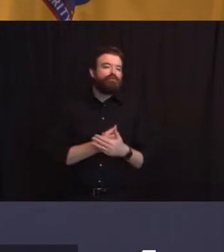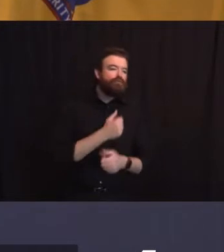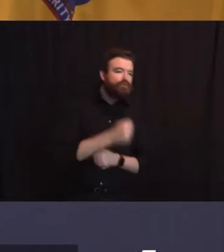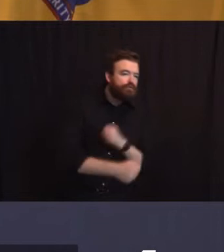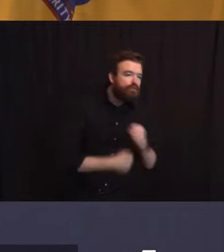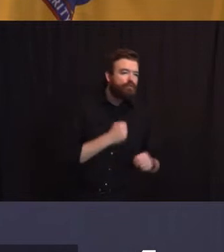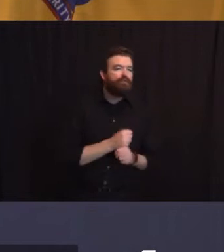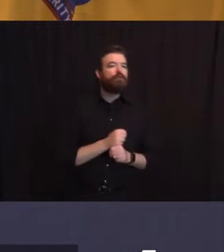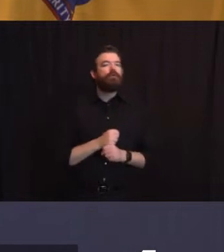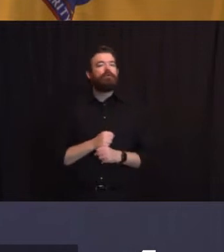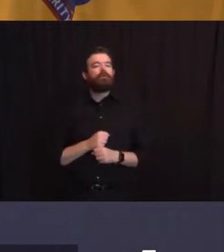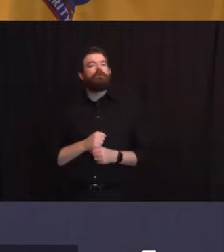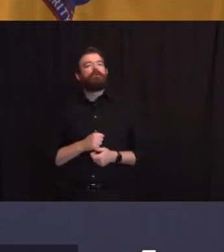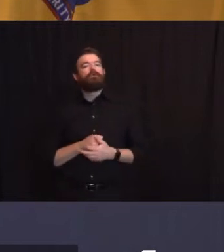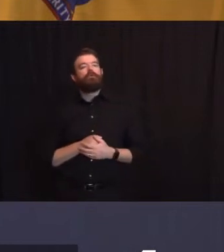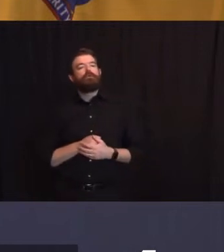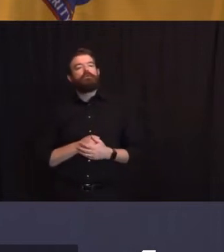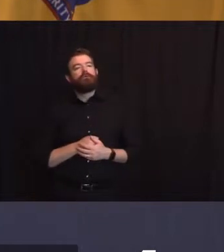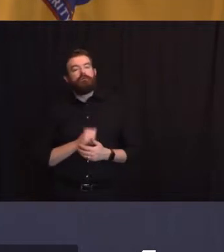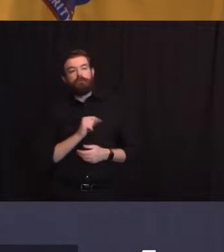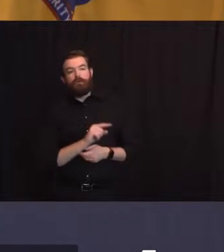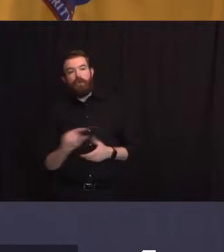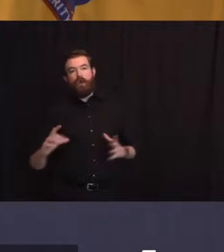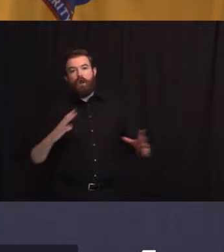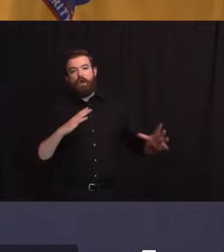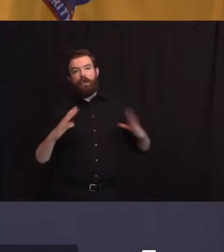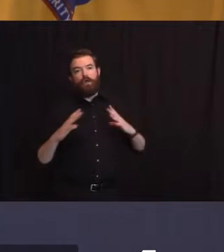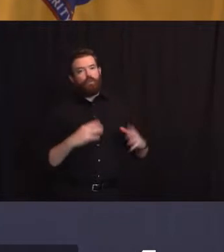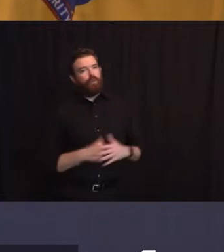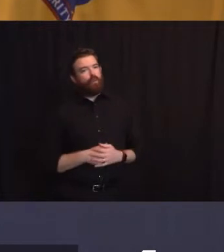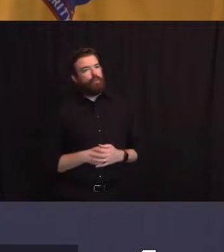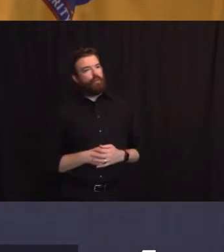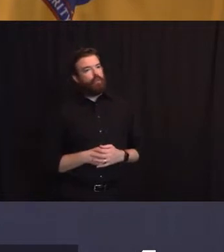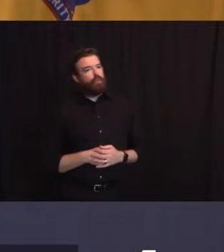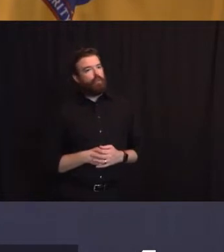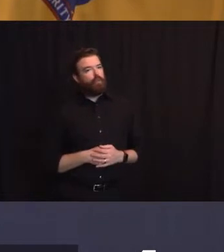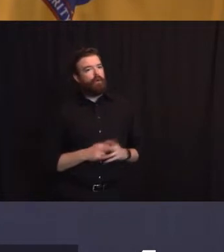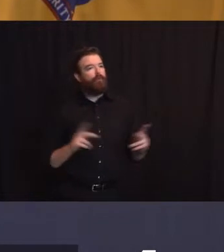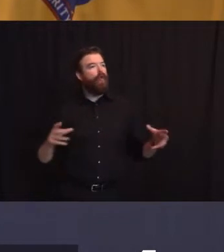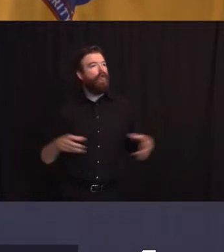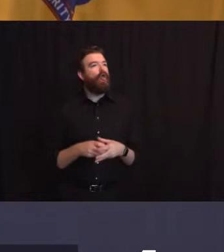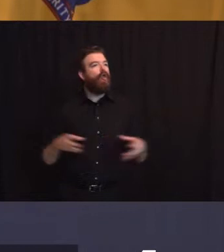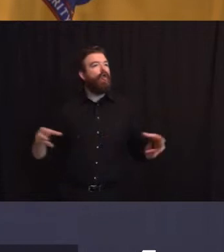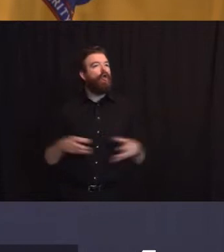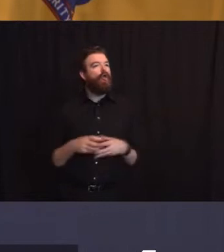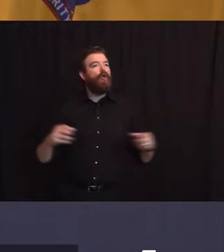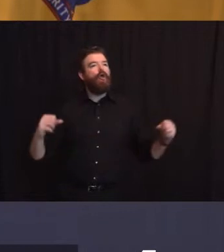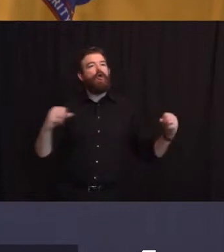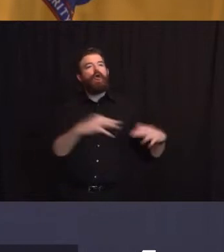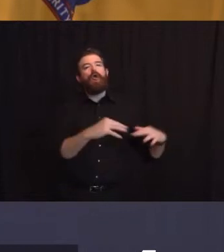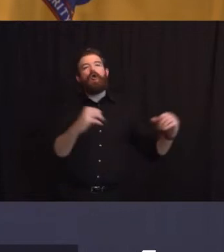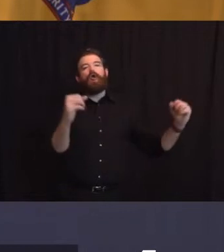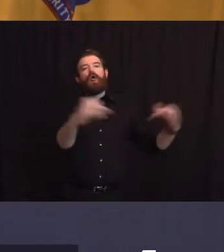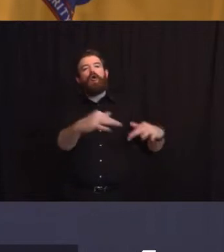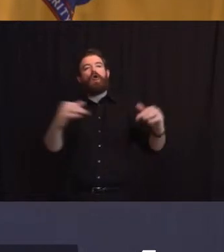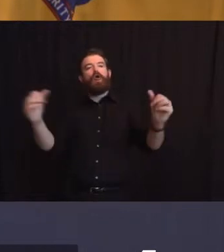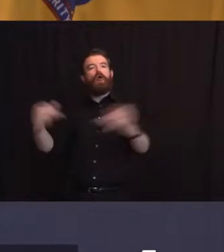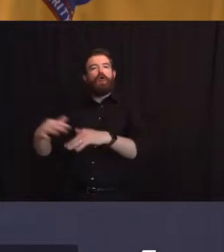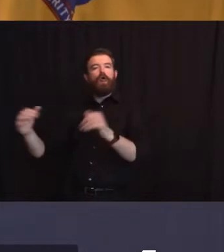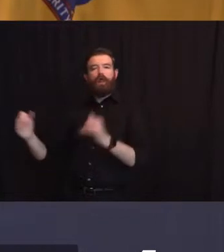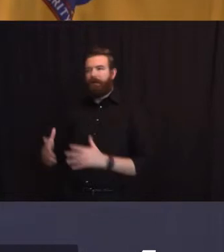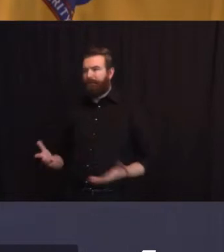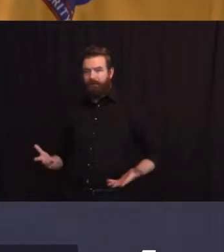the overwhelming evidence was from private gatherings, but I don't think we vaccinated our first person until December 15th, as I